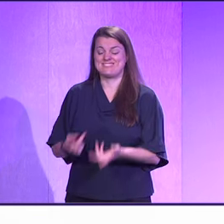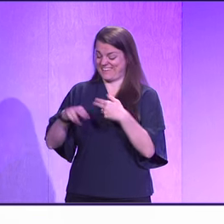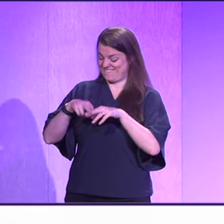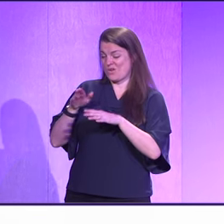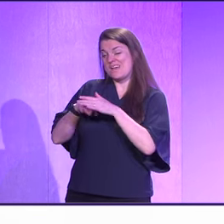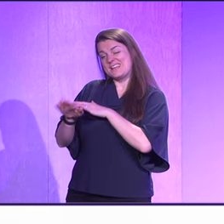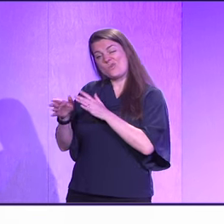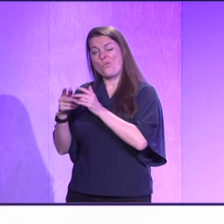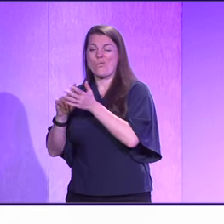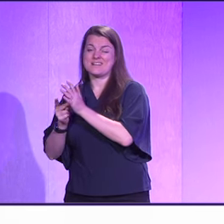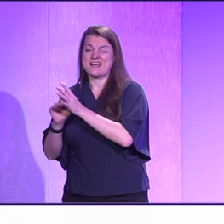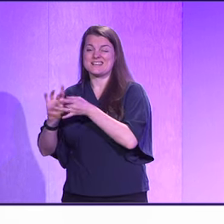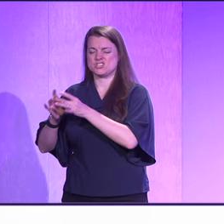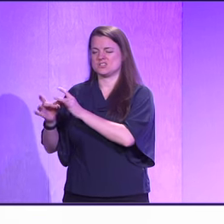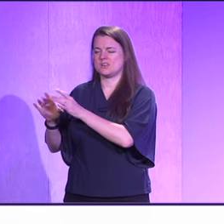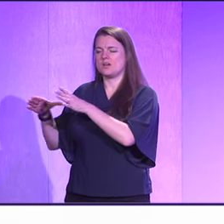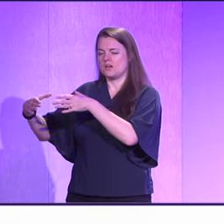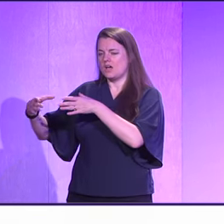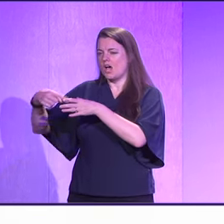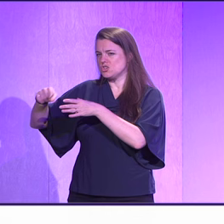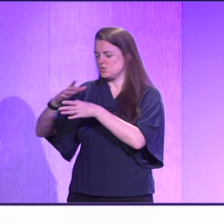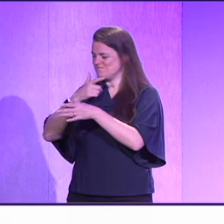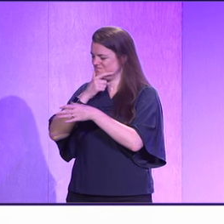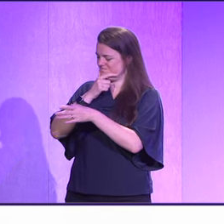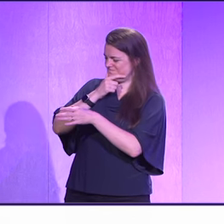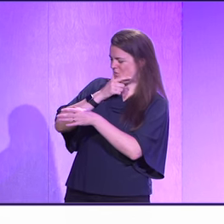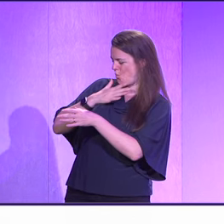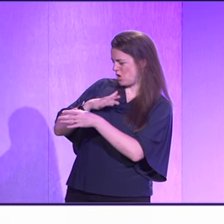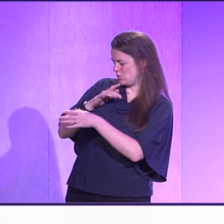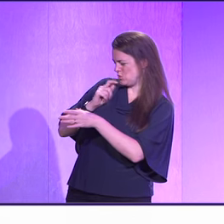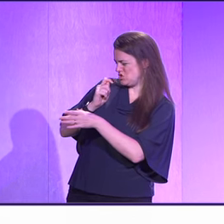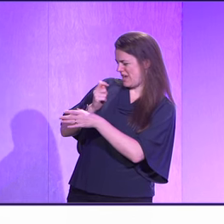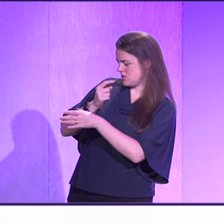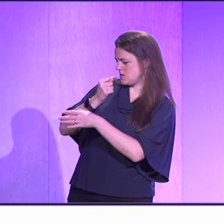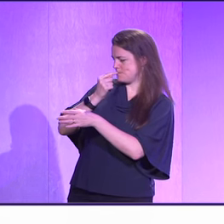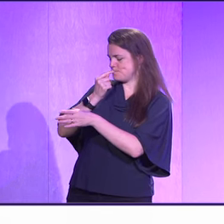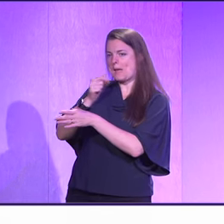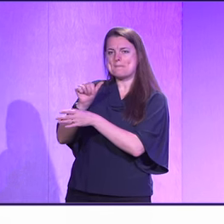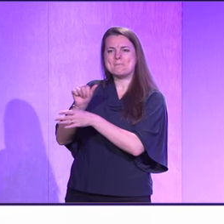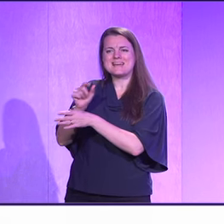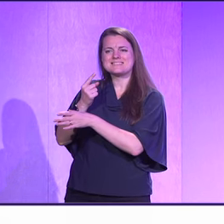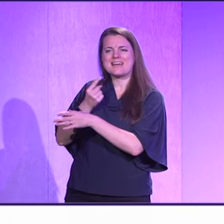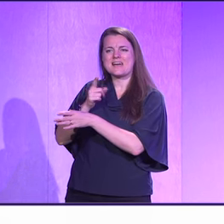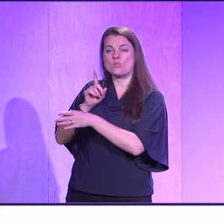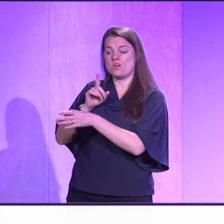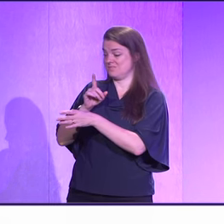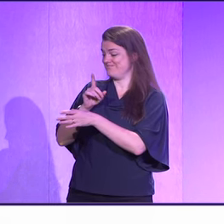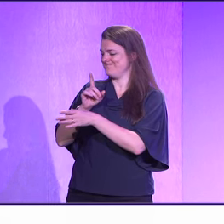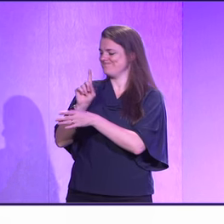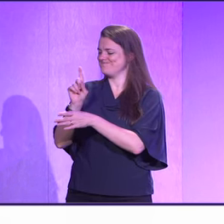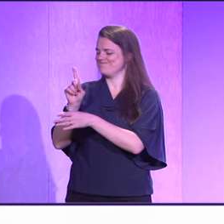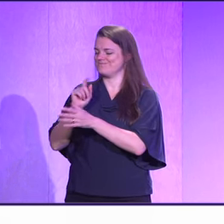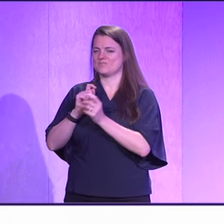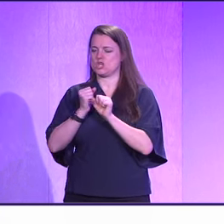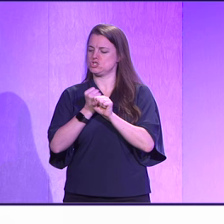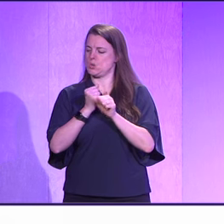an organization and you want to change the way that they're doing something, the best thing you can do is just do better.